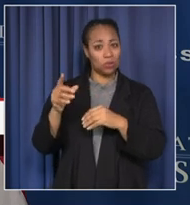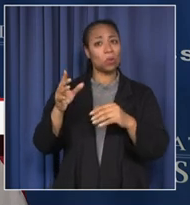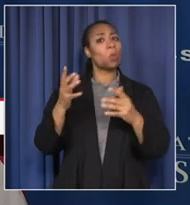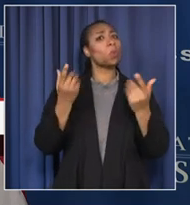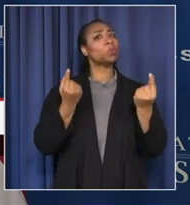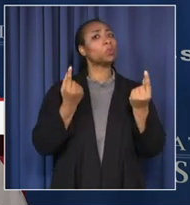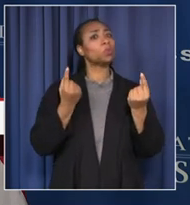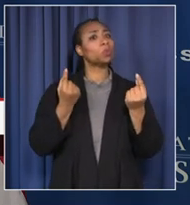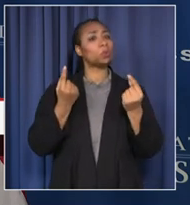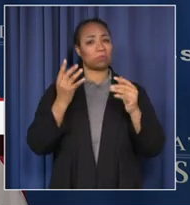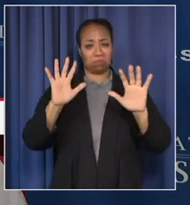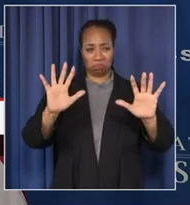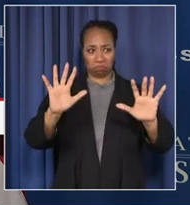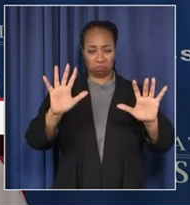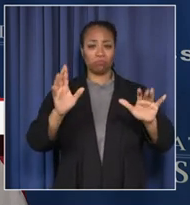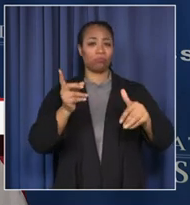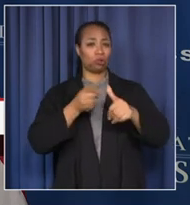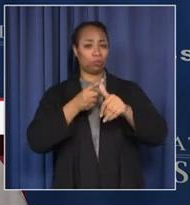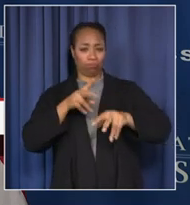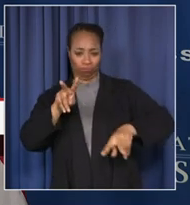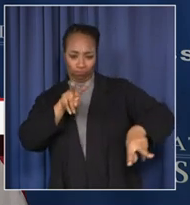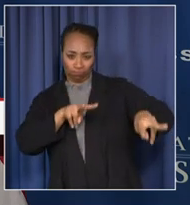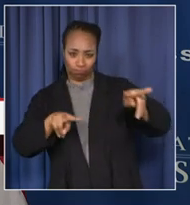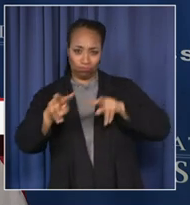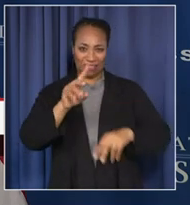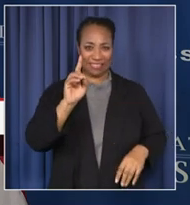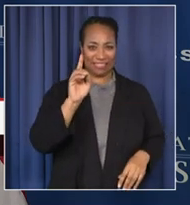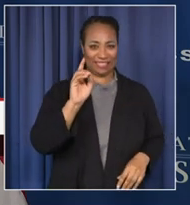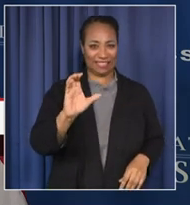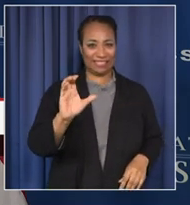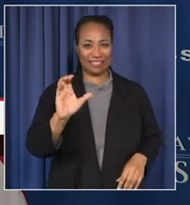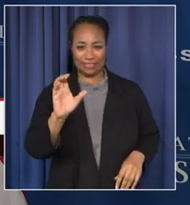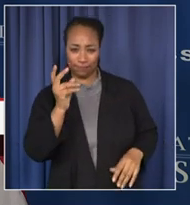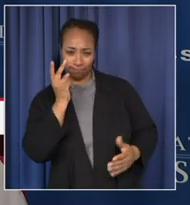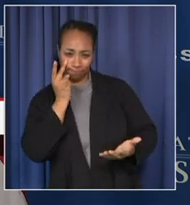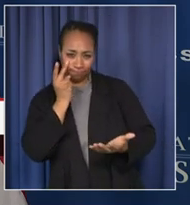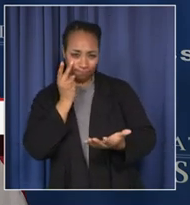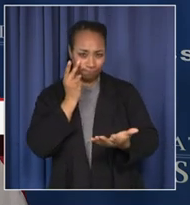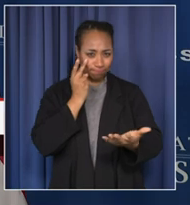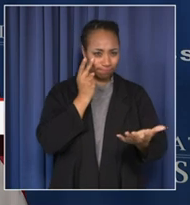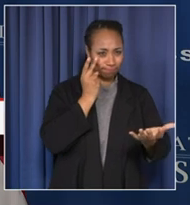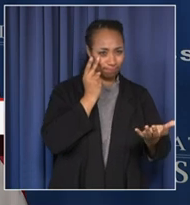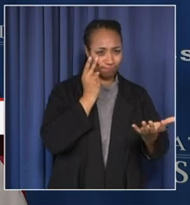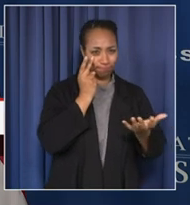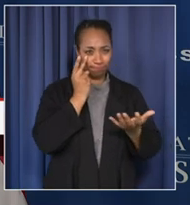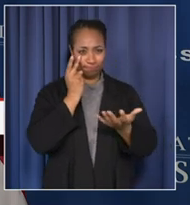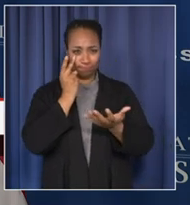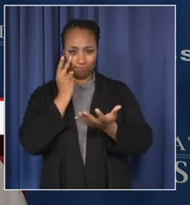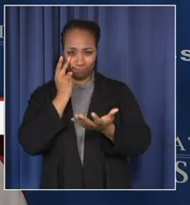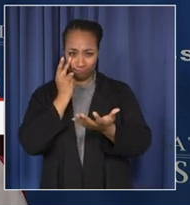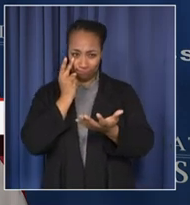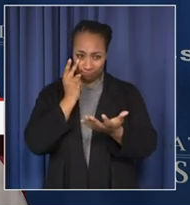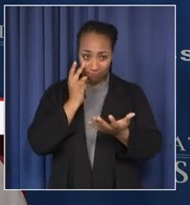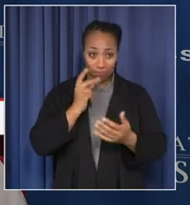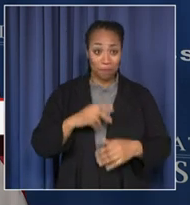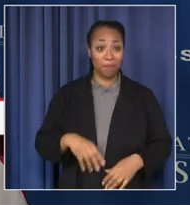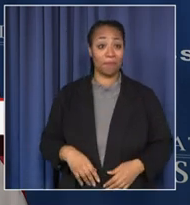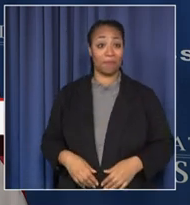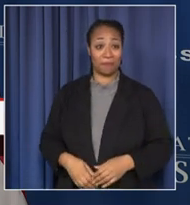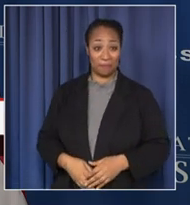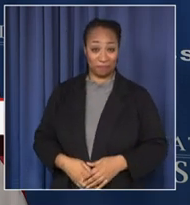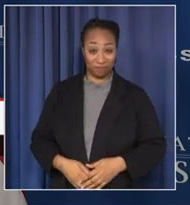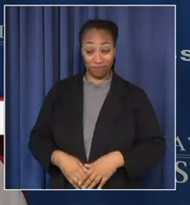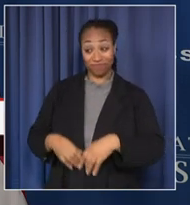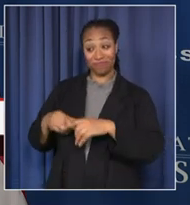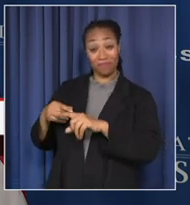so coincidentally, spells out Bowser. And earlier this week, the Washington Post reported that President Trump would issue an executive